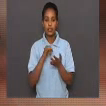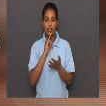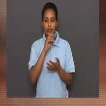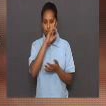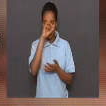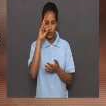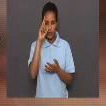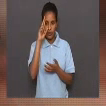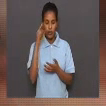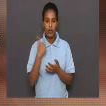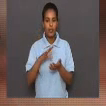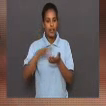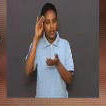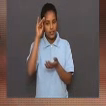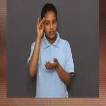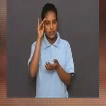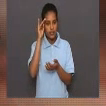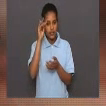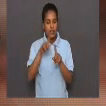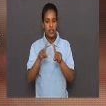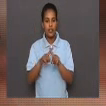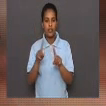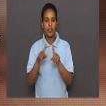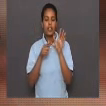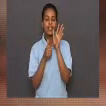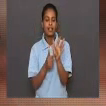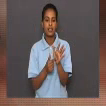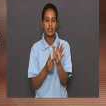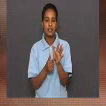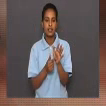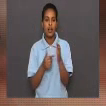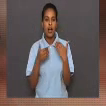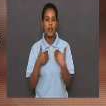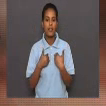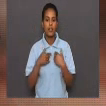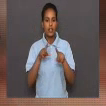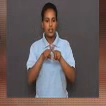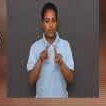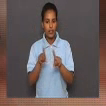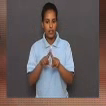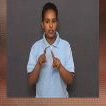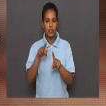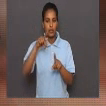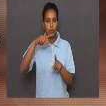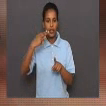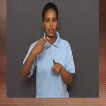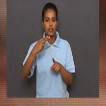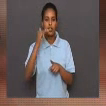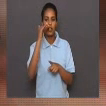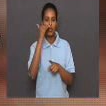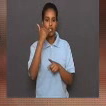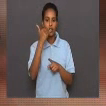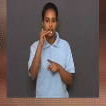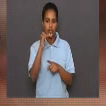This is because, as we have learned, different indicators have different